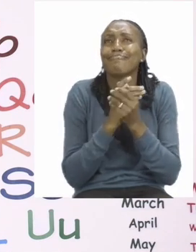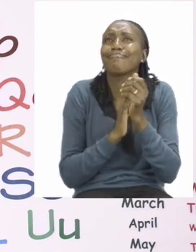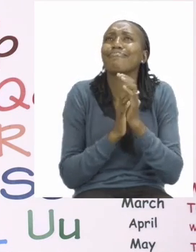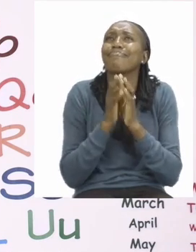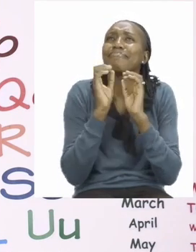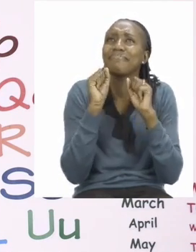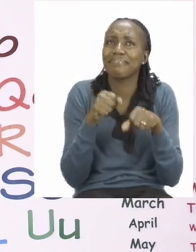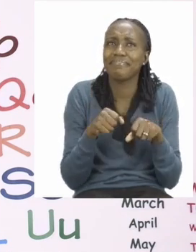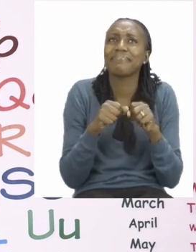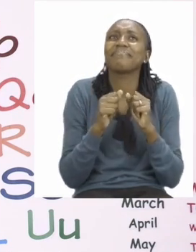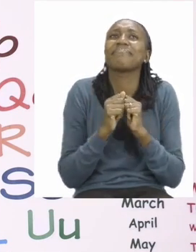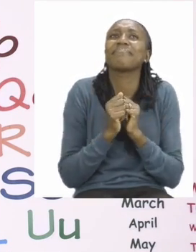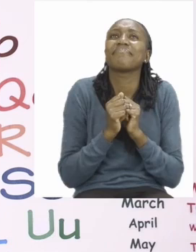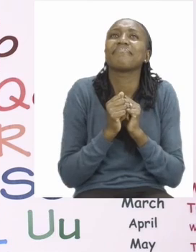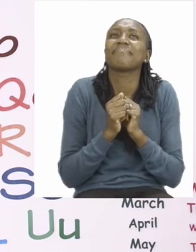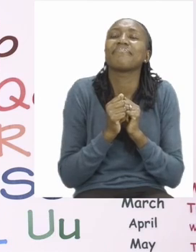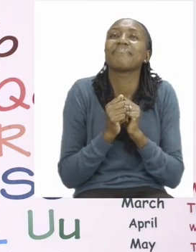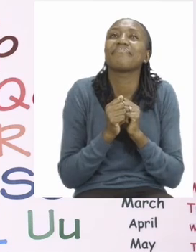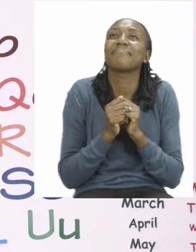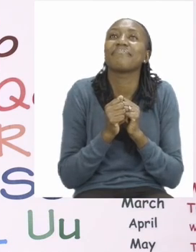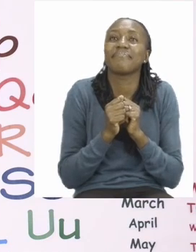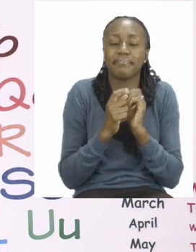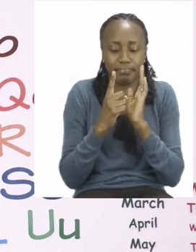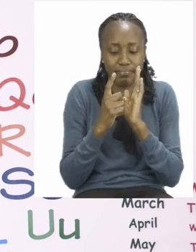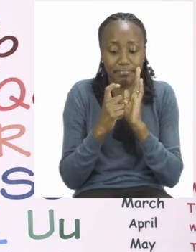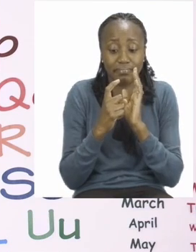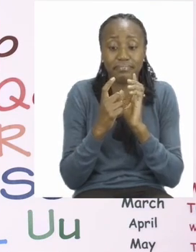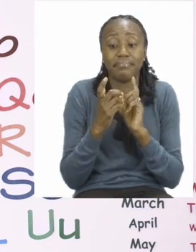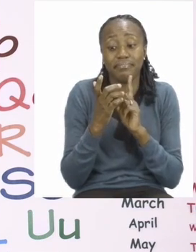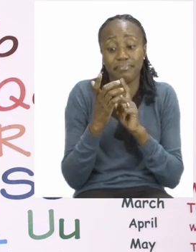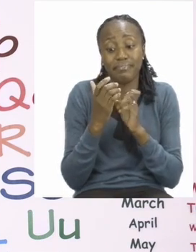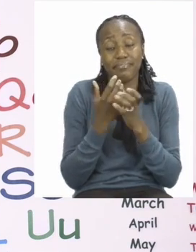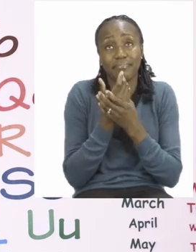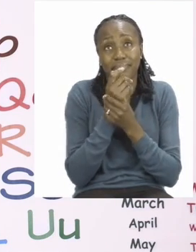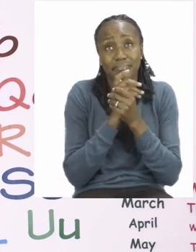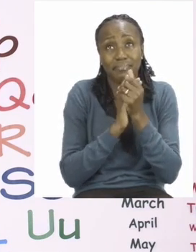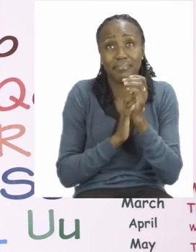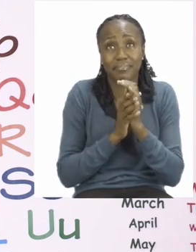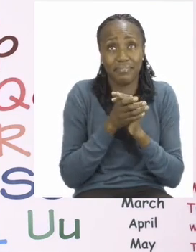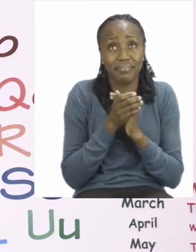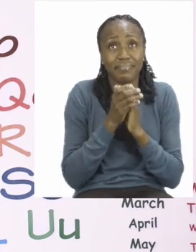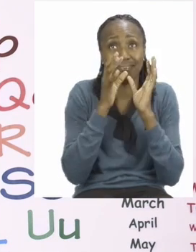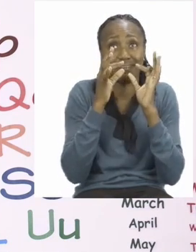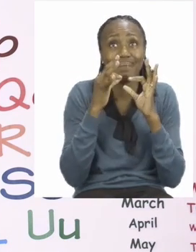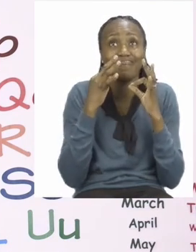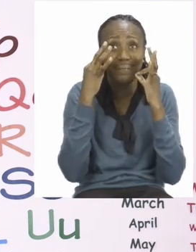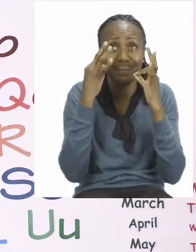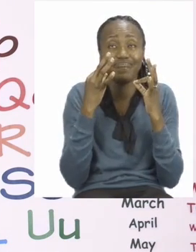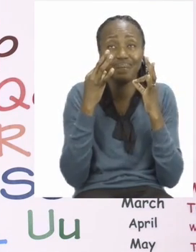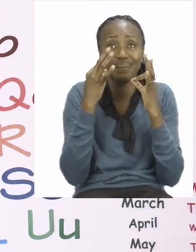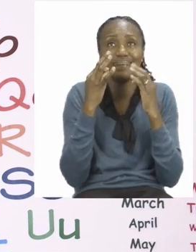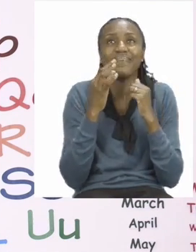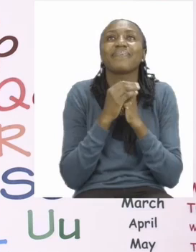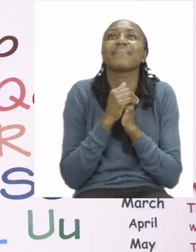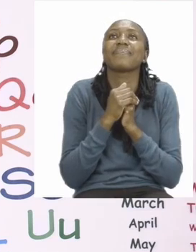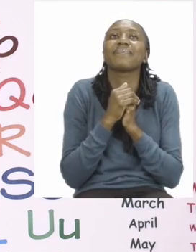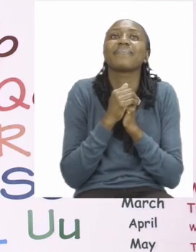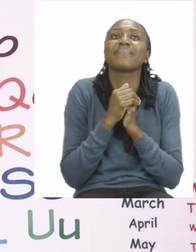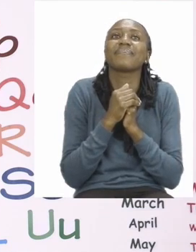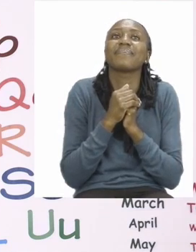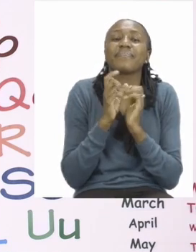to sanitize. So let us take our sanitizer and sing our special sanitizing song.